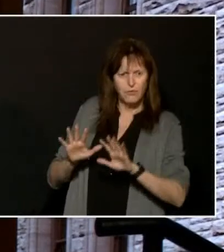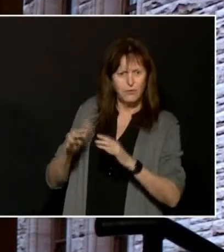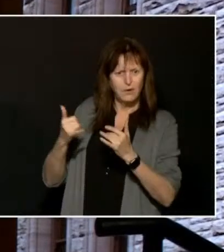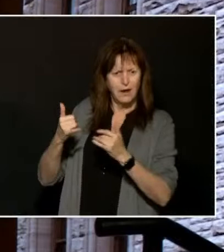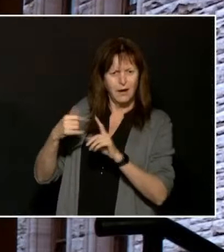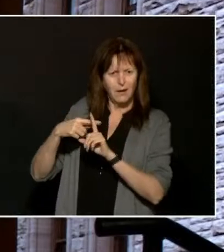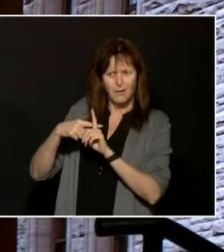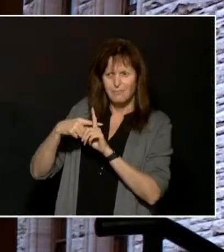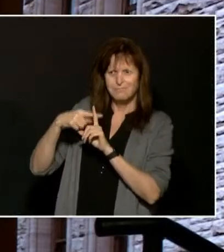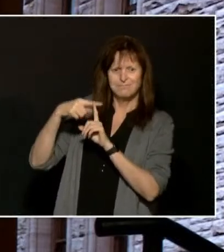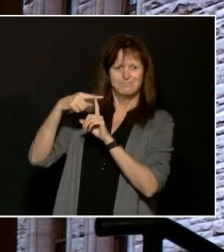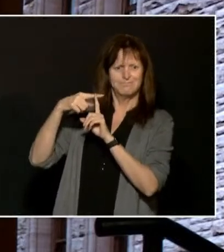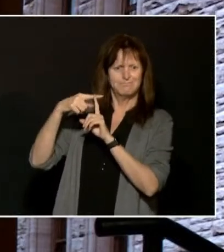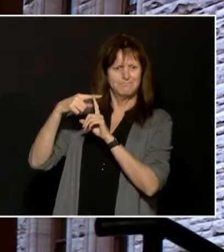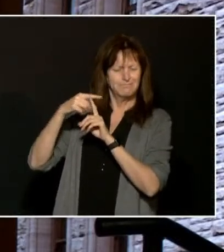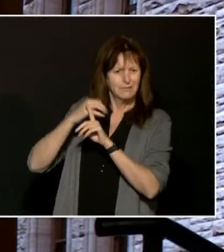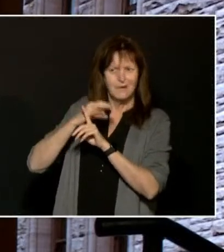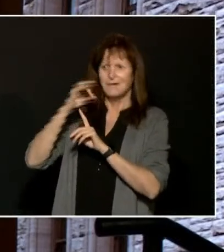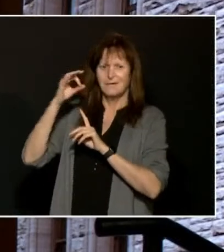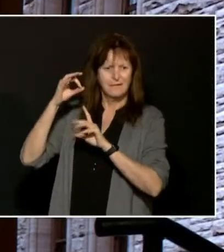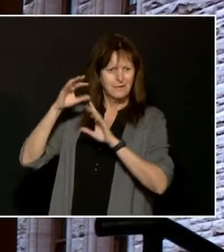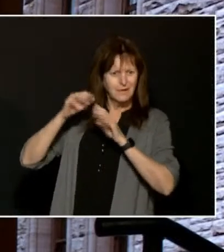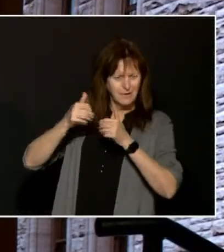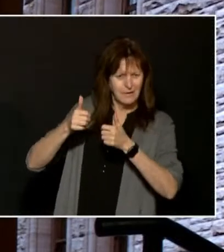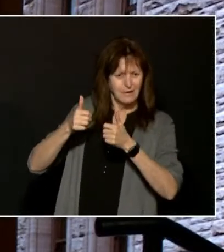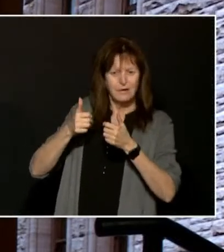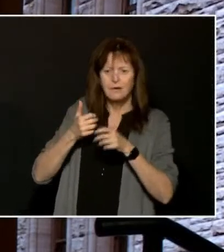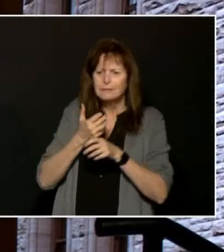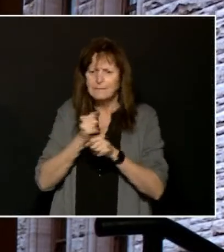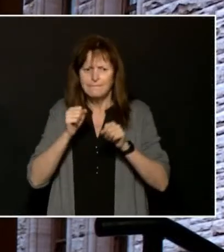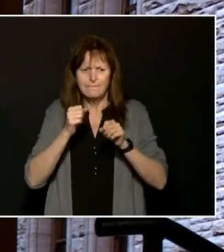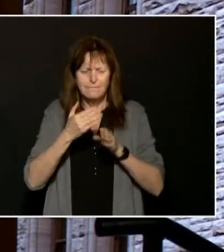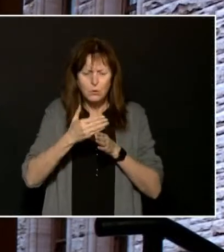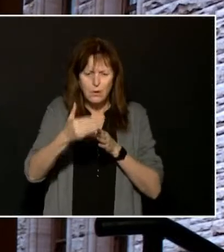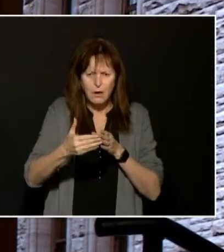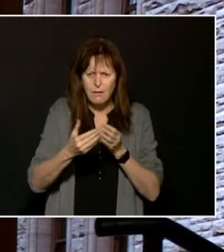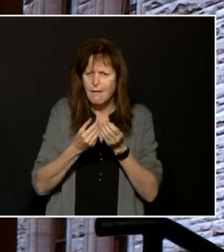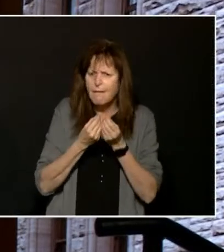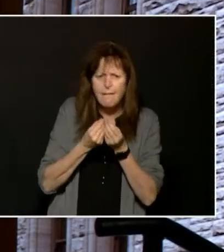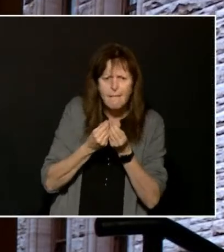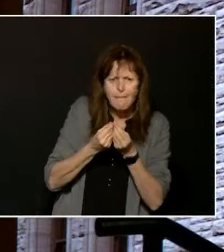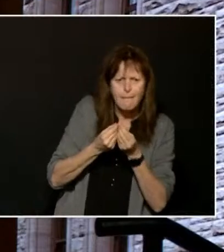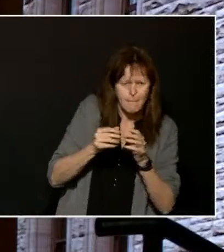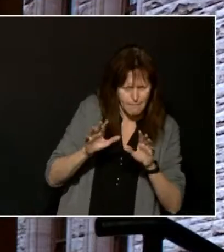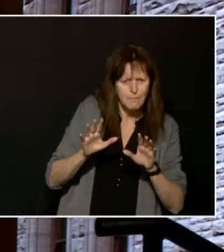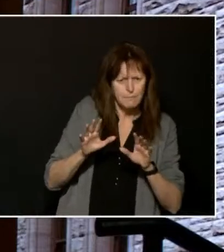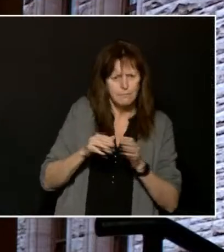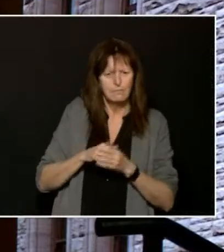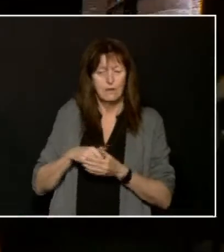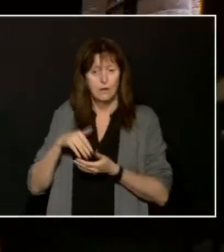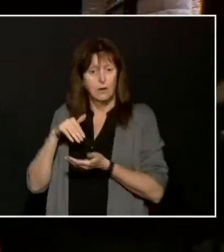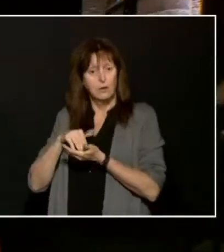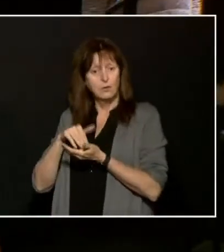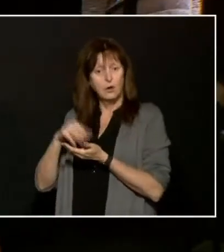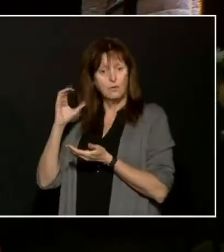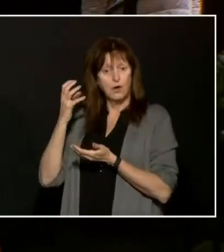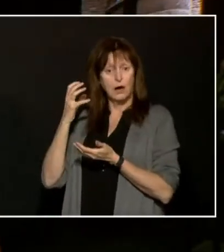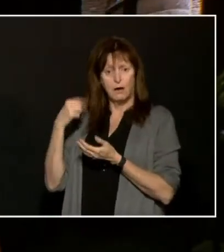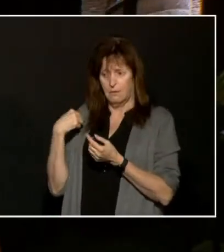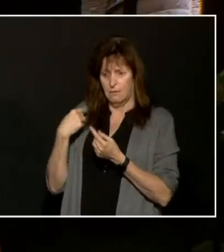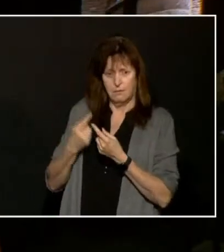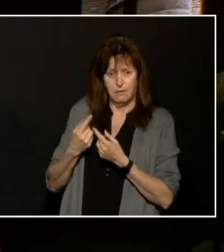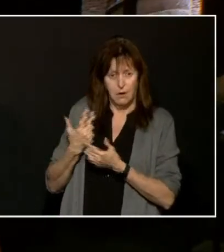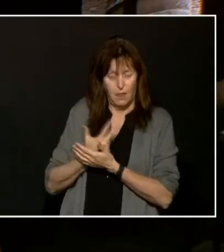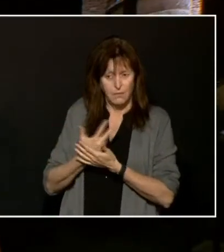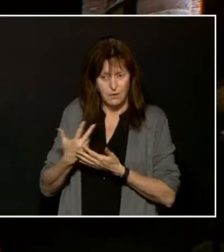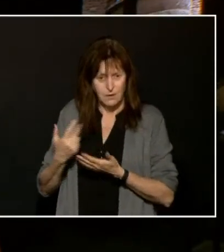weekend coming up. And so it's great to have Dr. Brown back with us. It's been a 3-week period to come back and to give